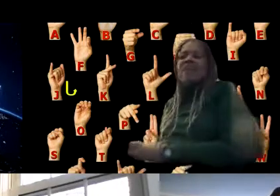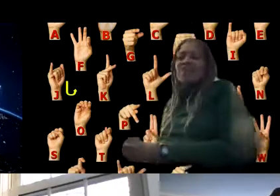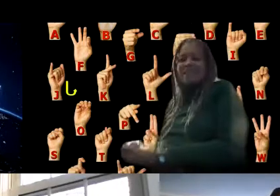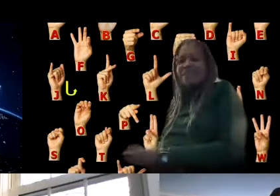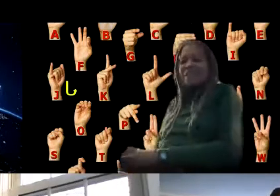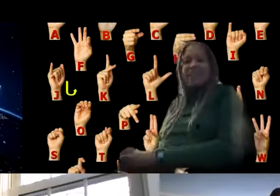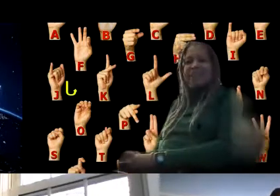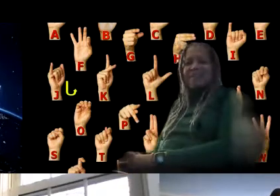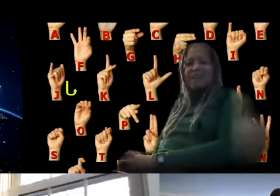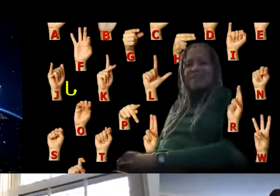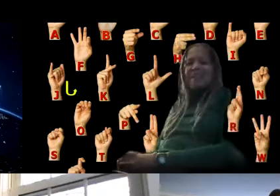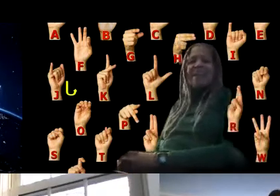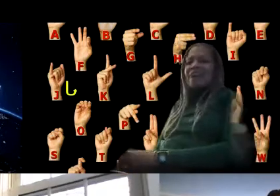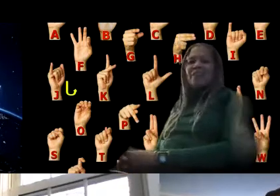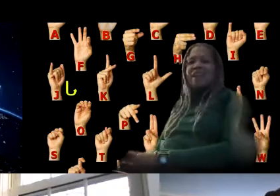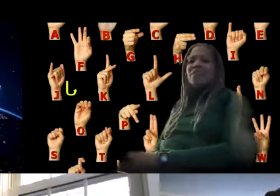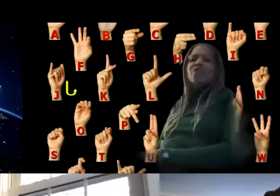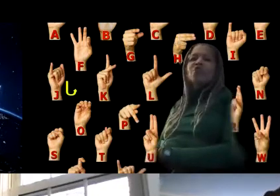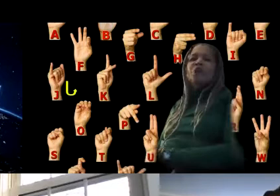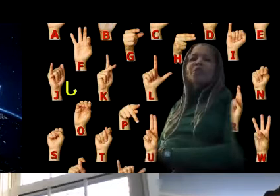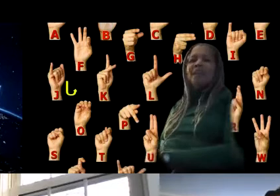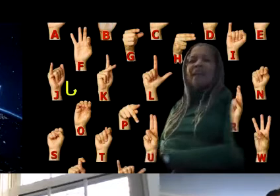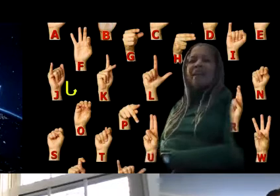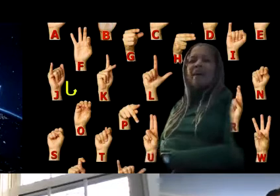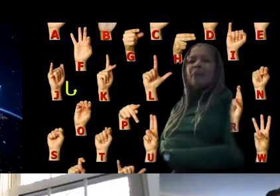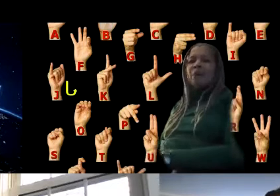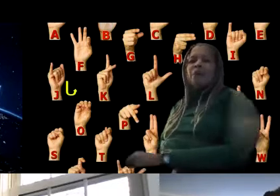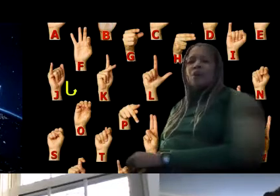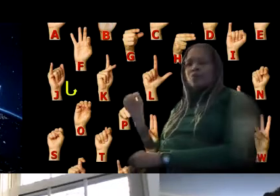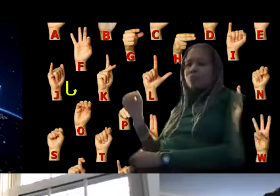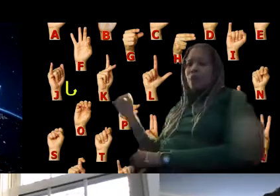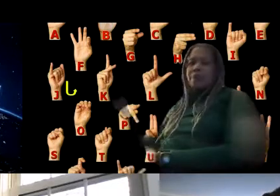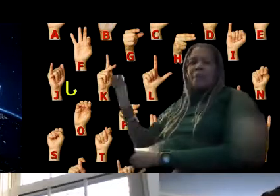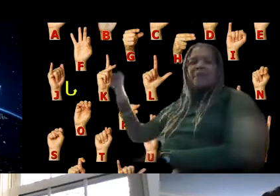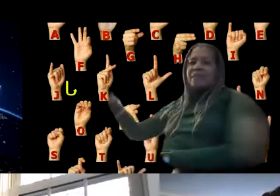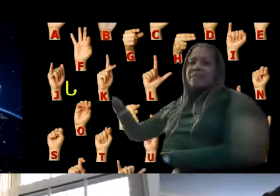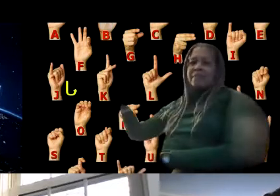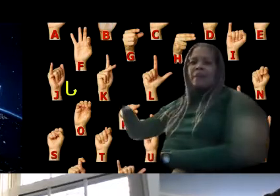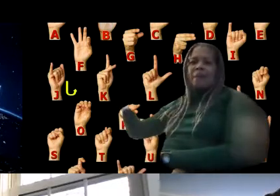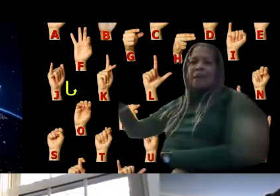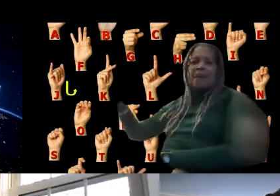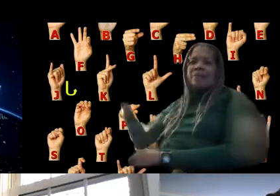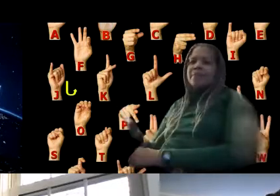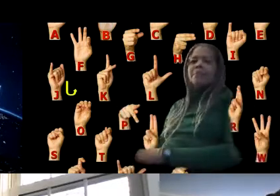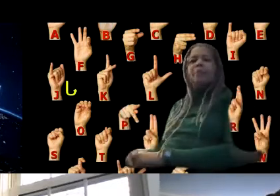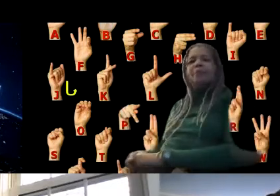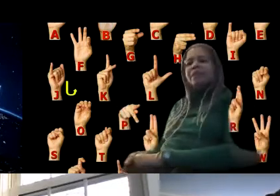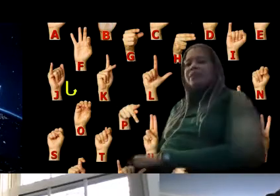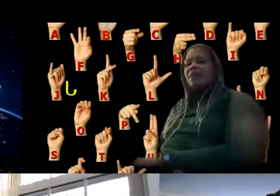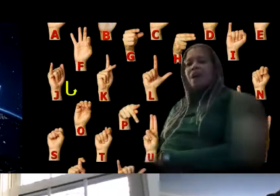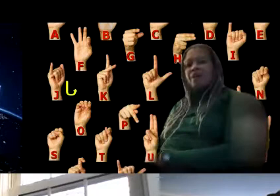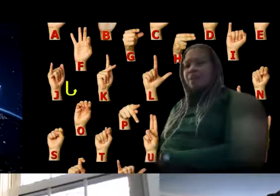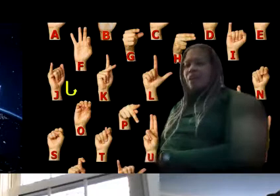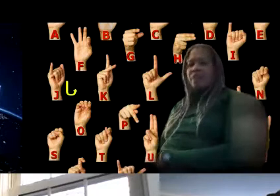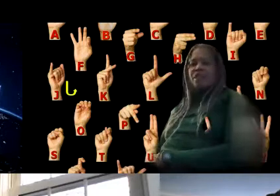it every single day of our lives. Every day. There is no day that we don't run up against some barrier simply